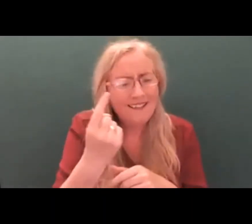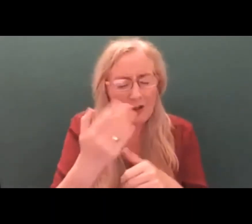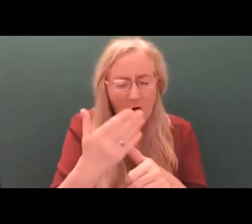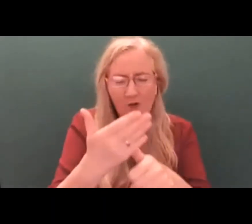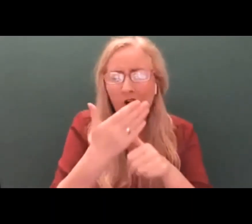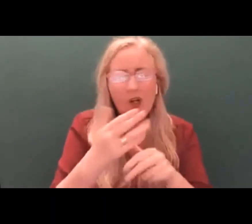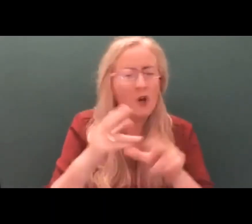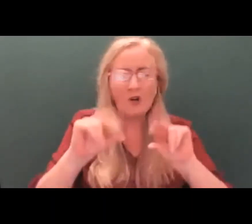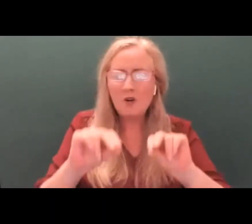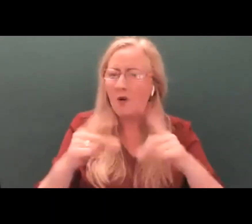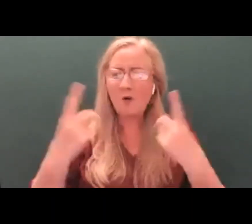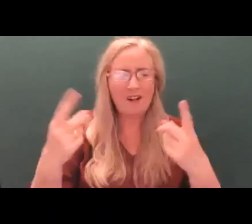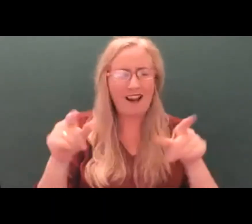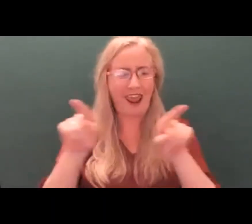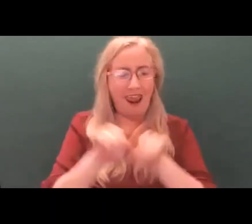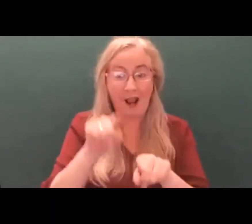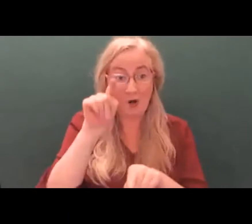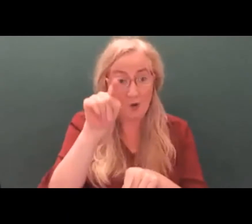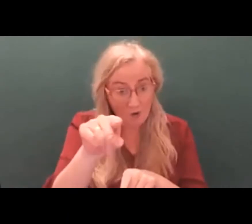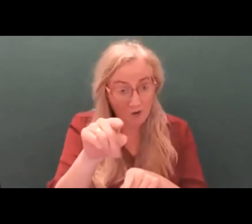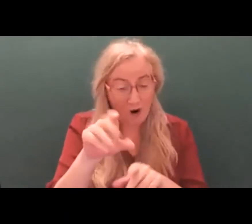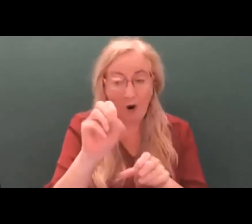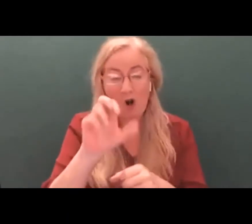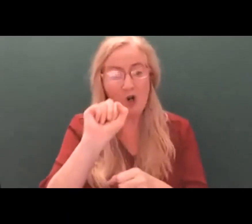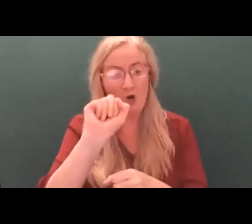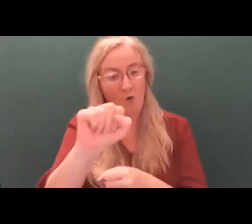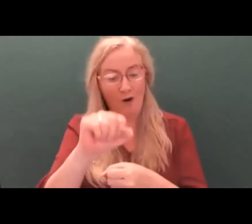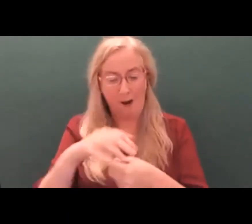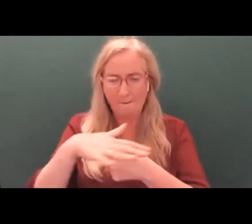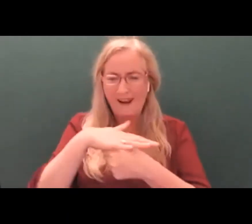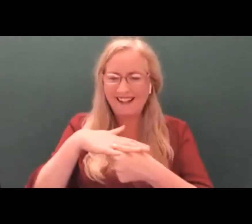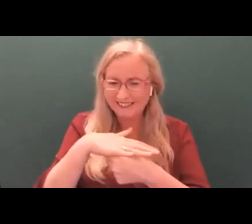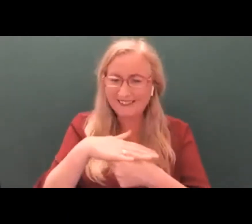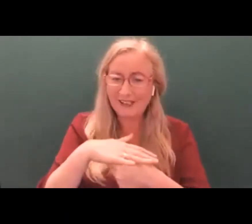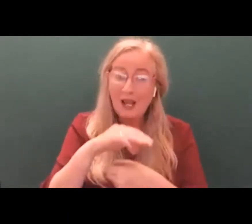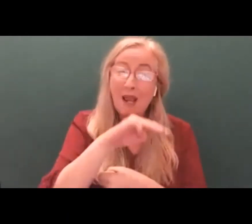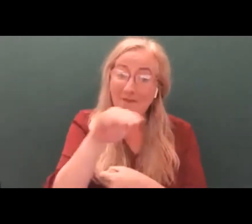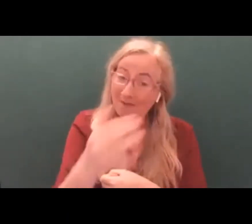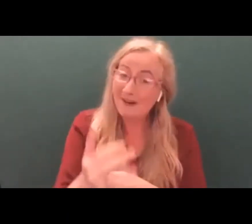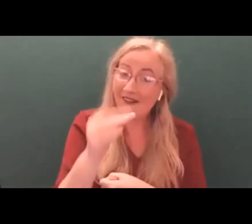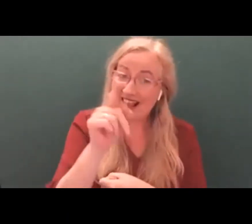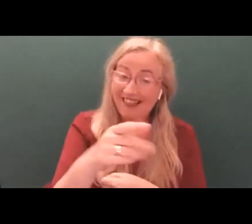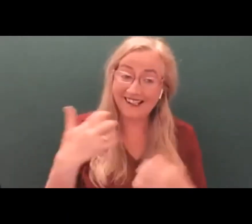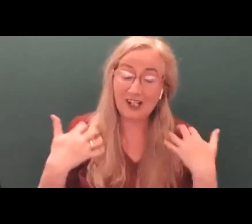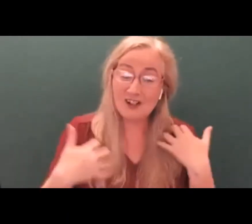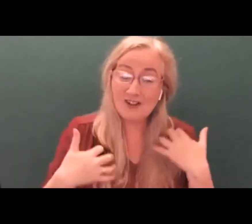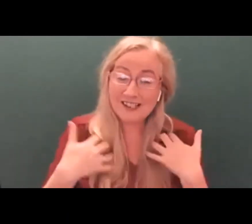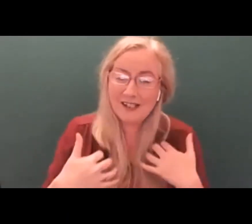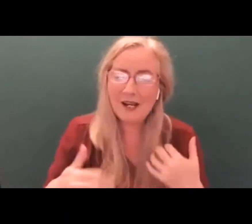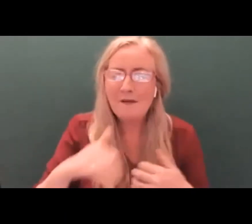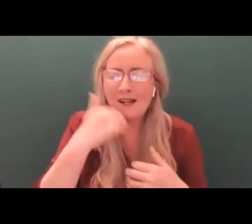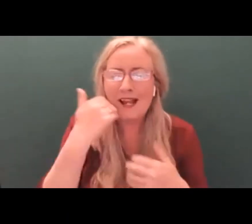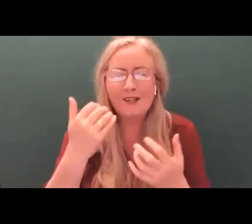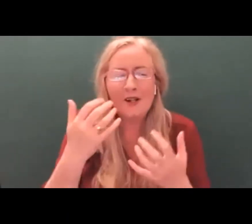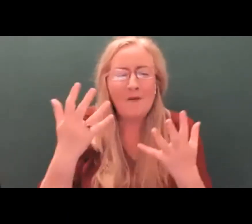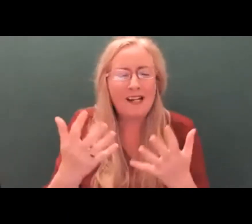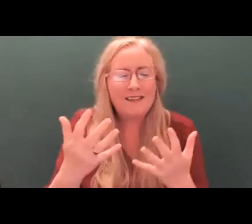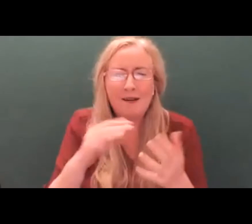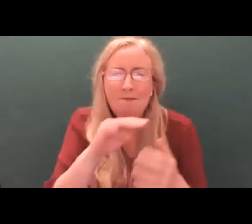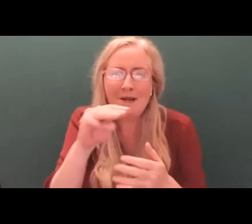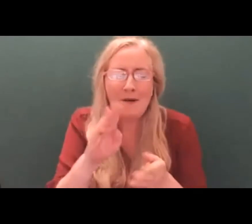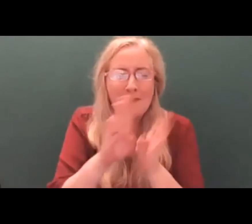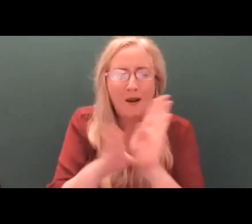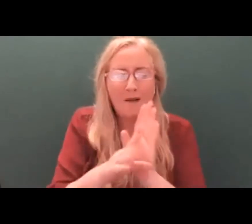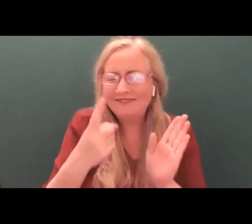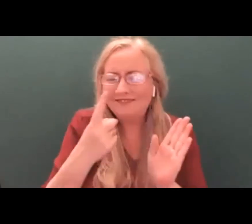like you or your place. And people will find that very interesting, because I think it's to stimulate curiosity